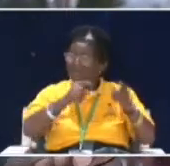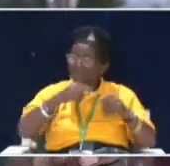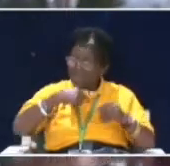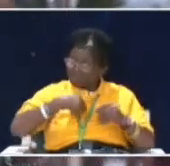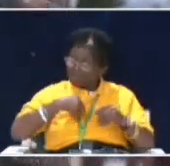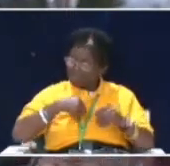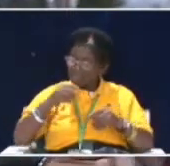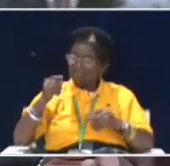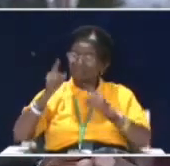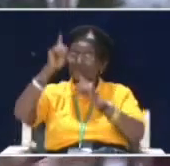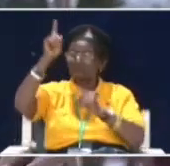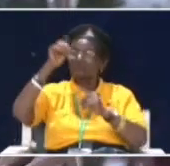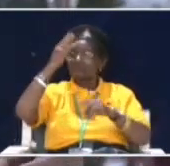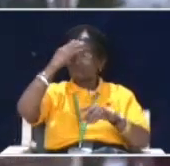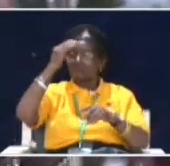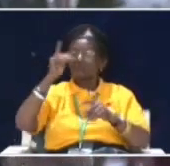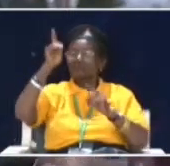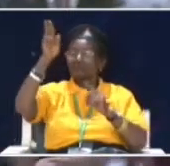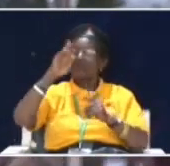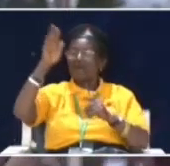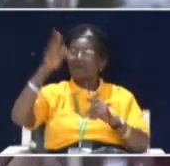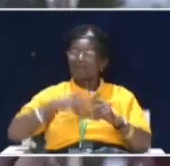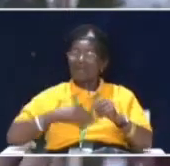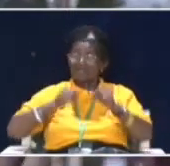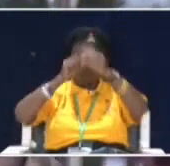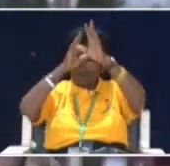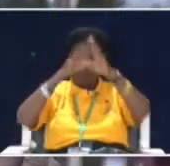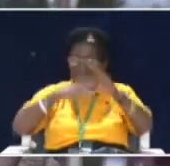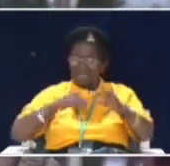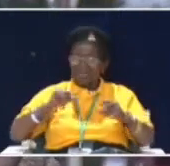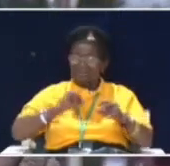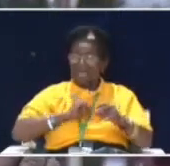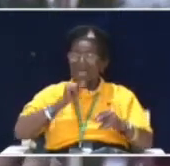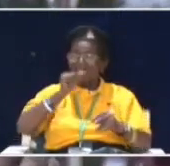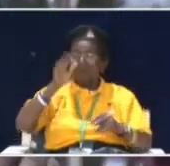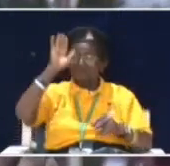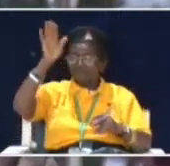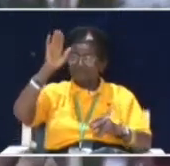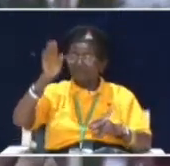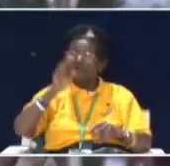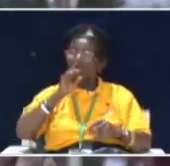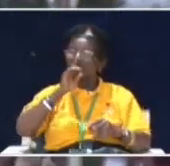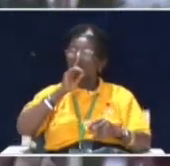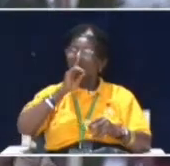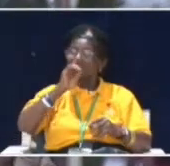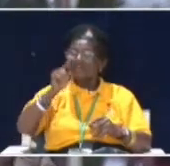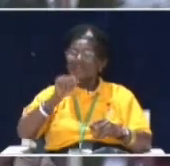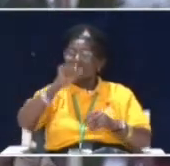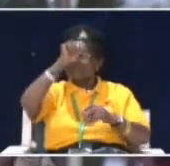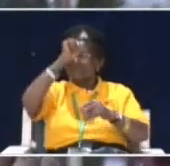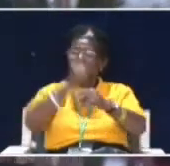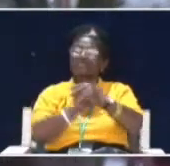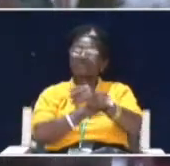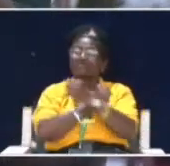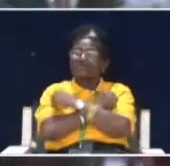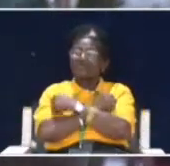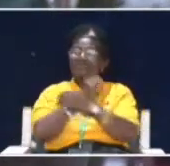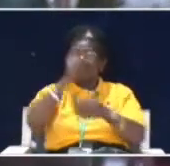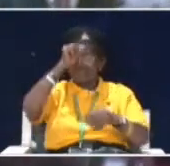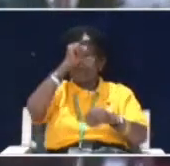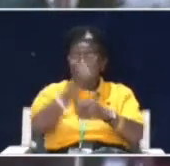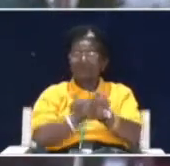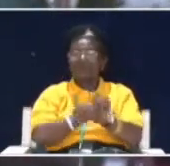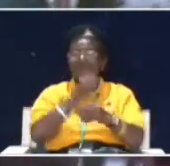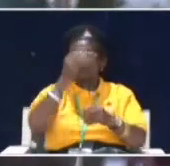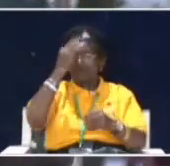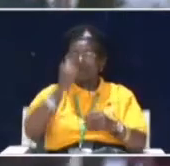you are my daddy, I'm your favorite son. Daddy, mi leje, mo si je ayo omo yin.